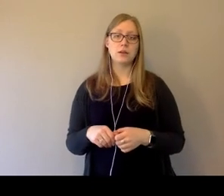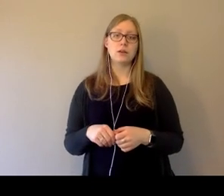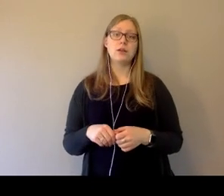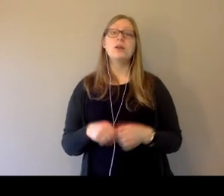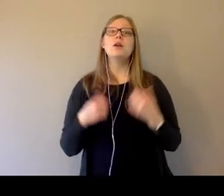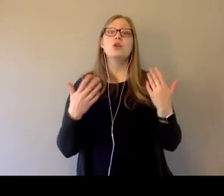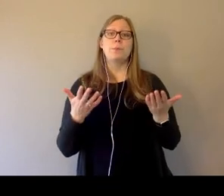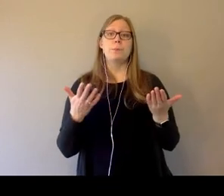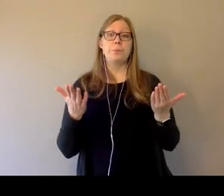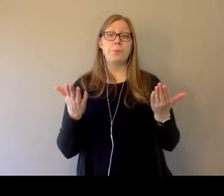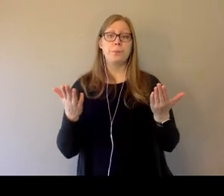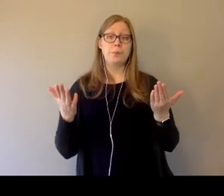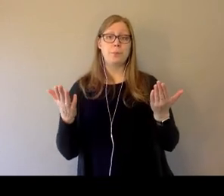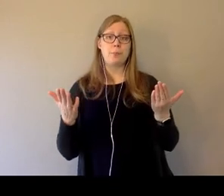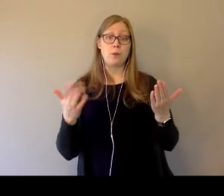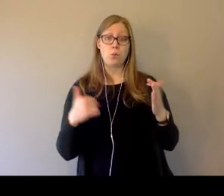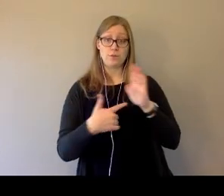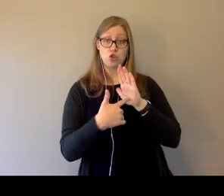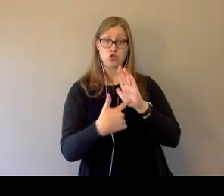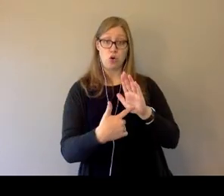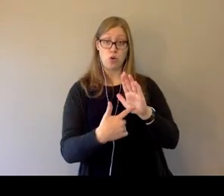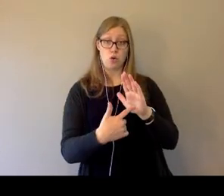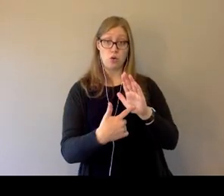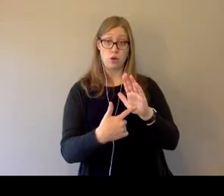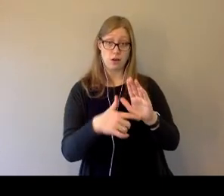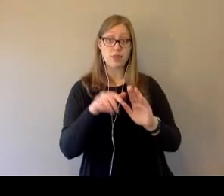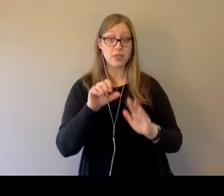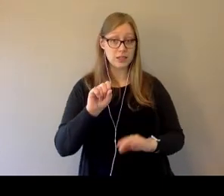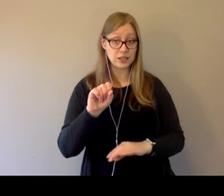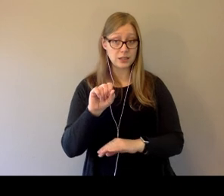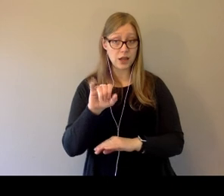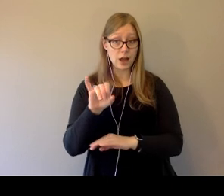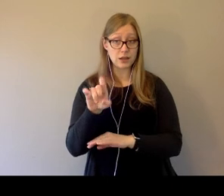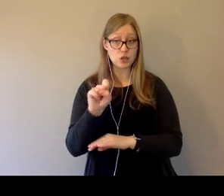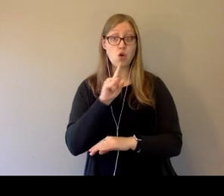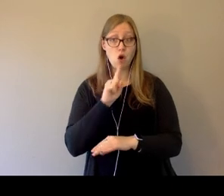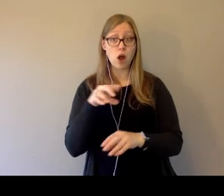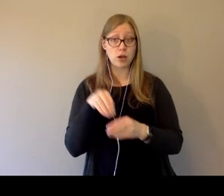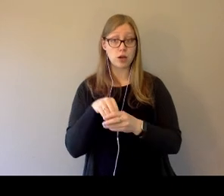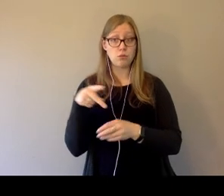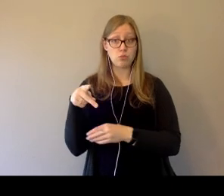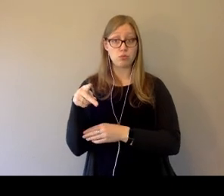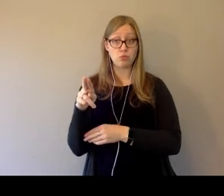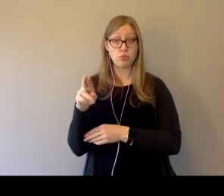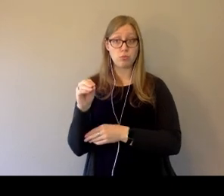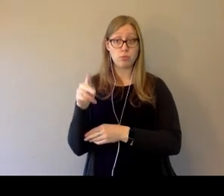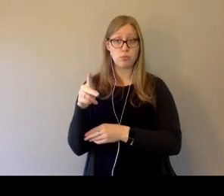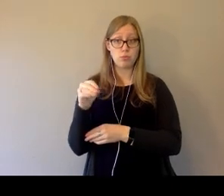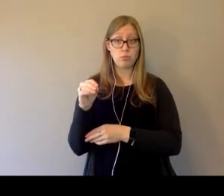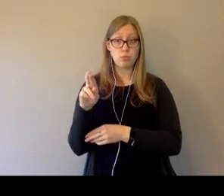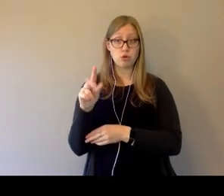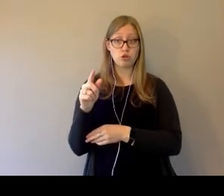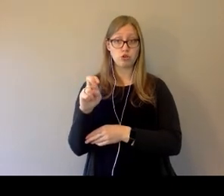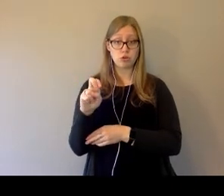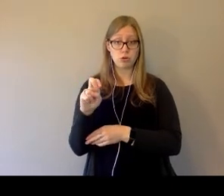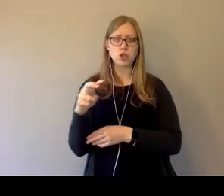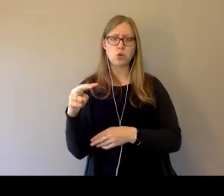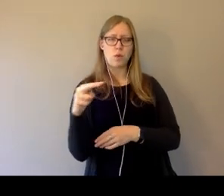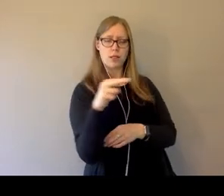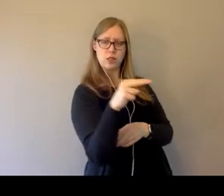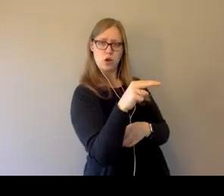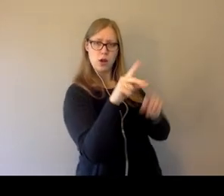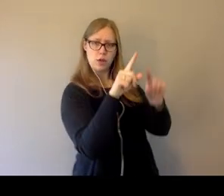And so what we've shown here are that the sides are in proportion. So let's look at the sides on the triangle. So if I